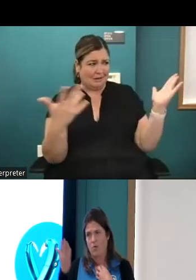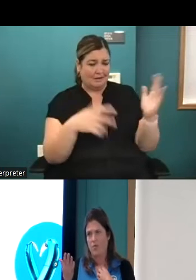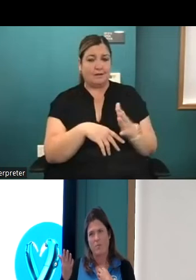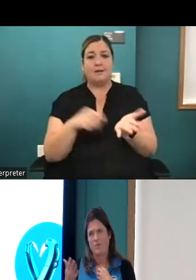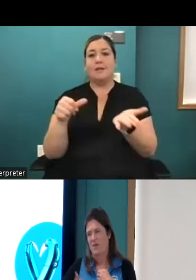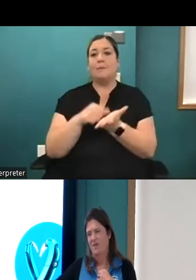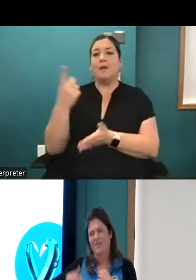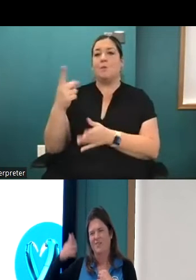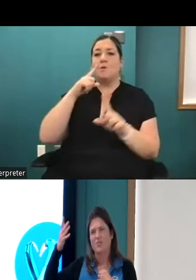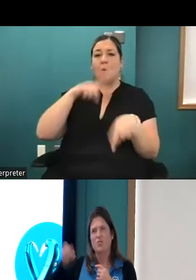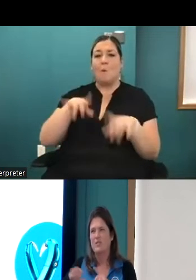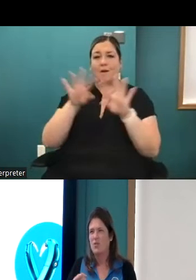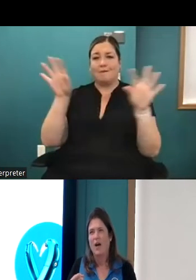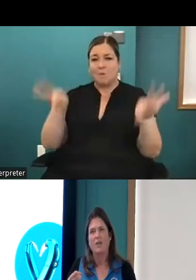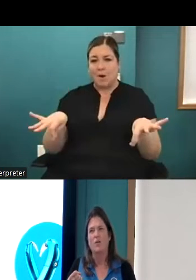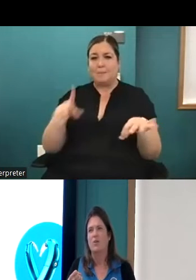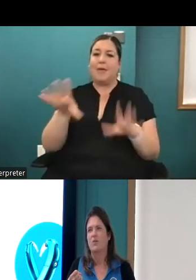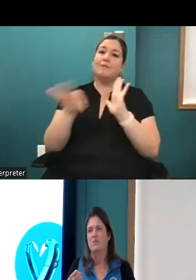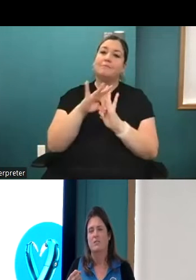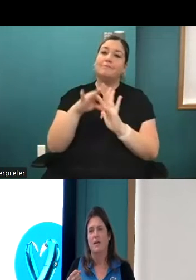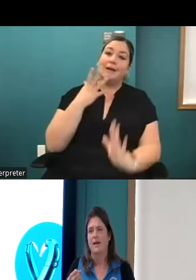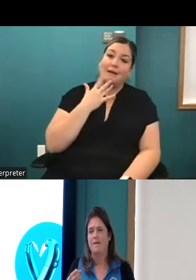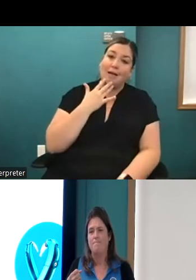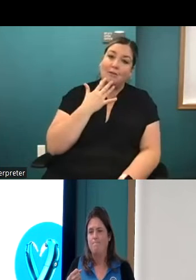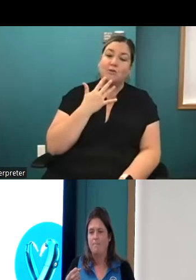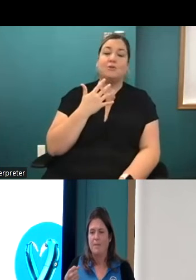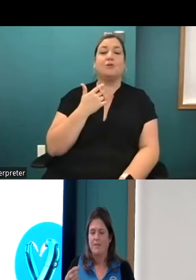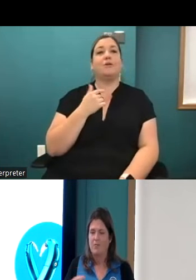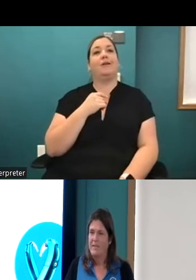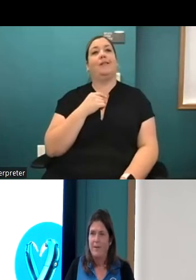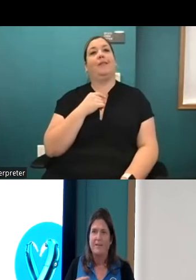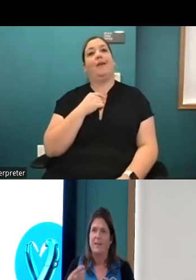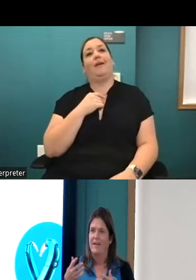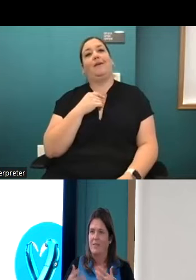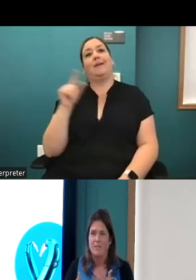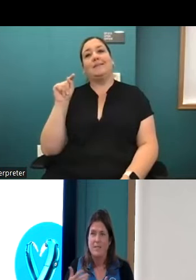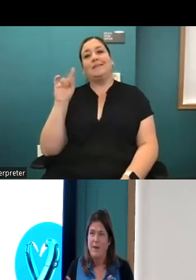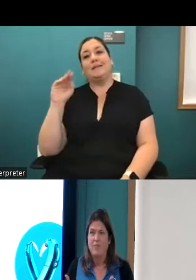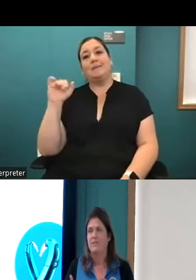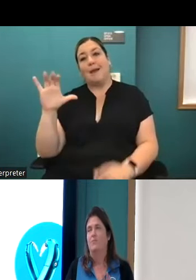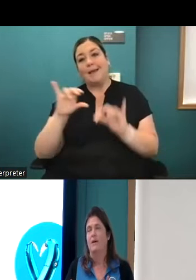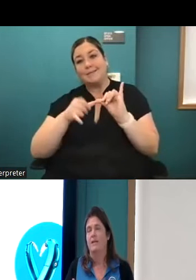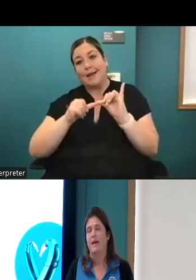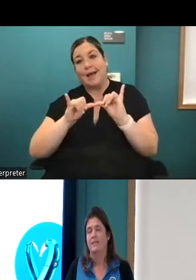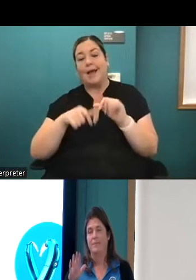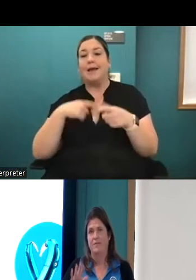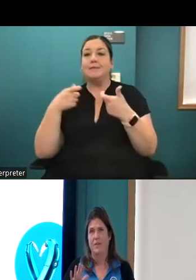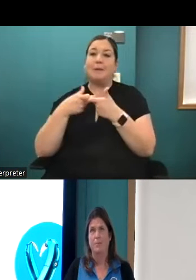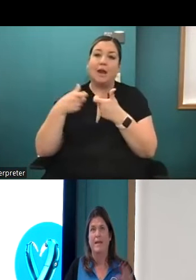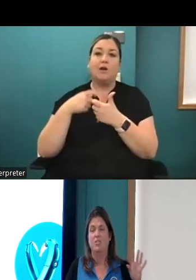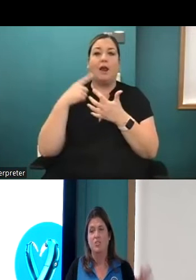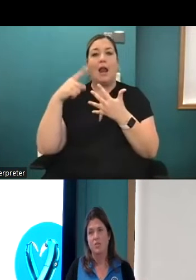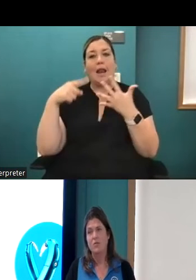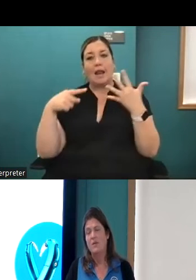of the order form is where, they're choosing their colors, their T mic size, what size batteries they want, that type of